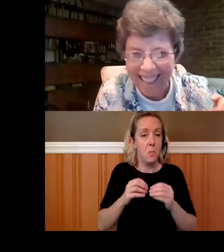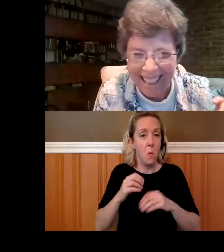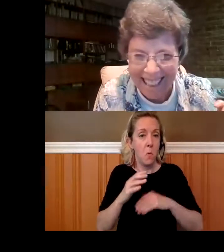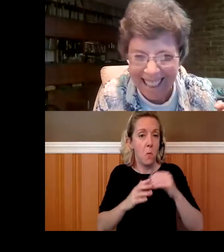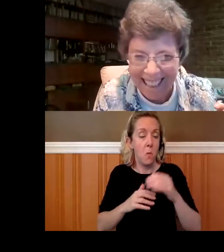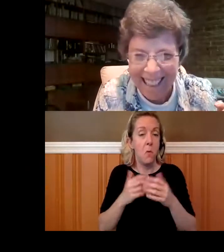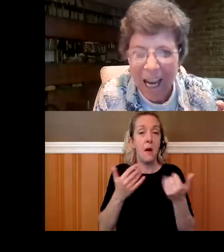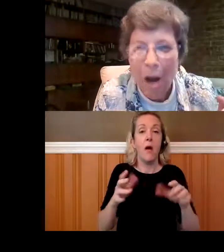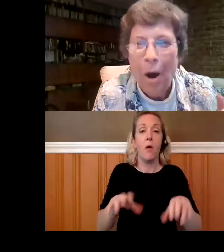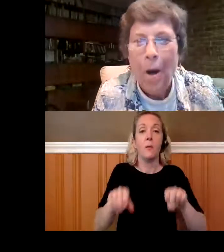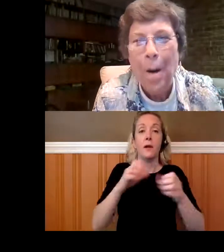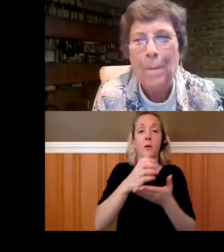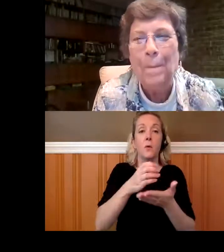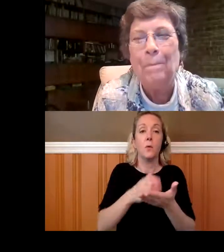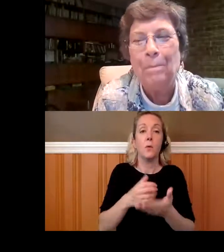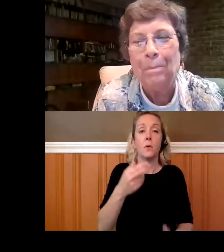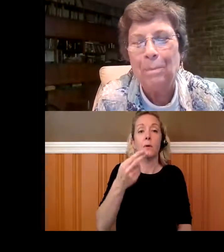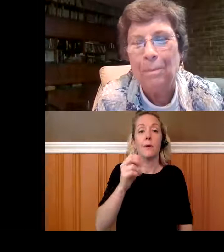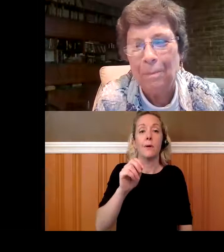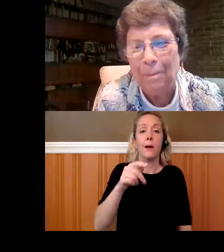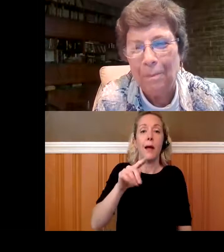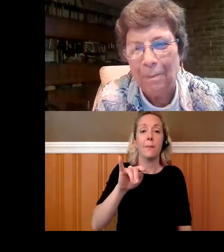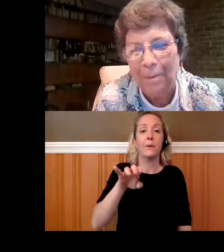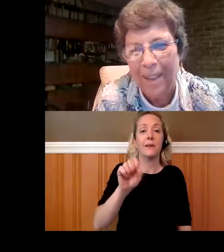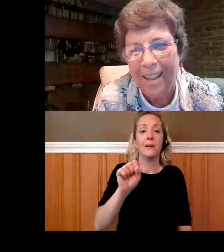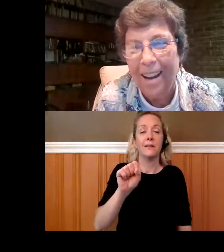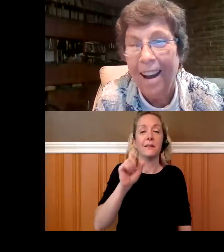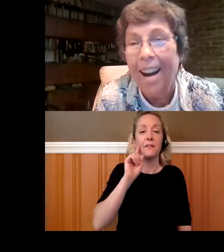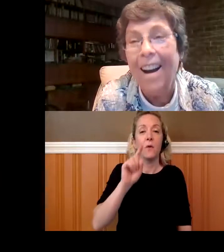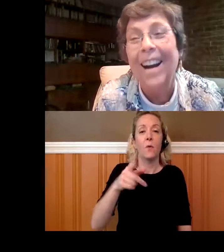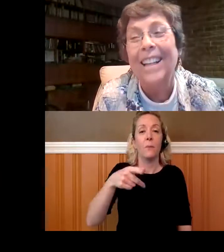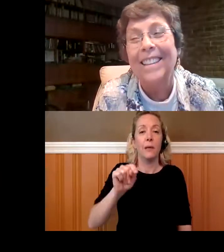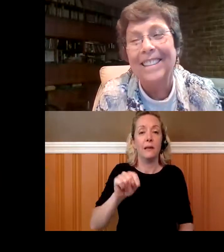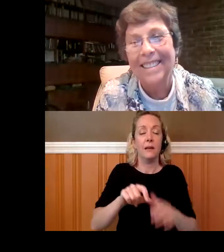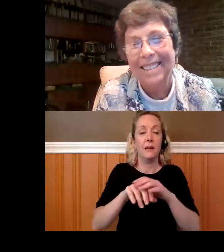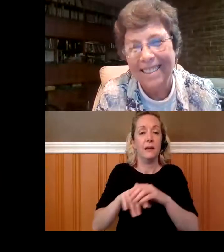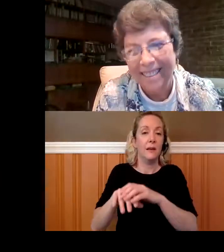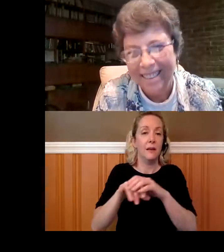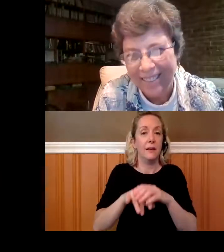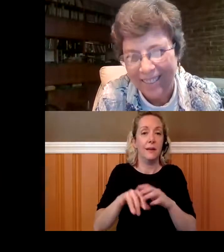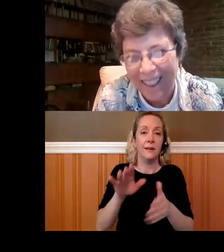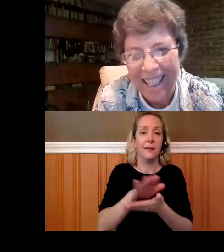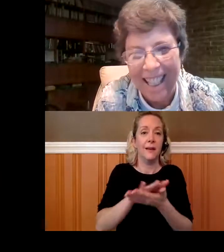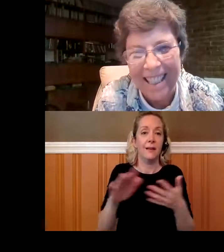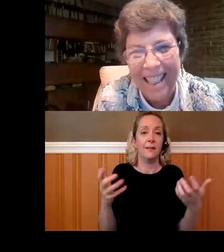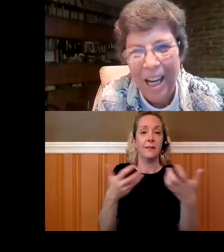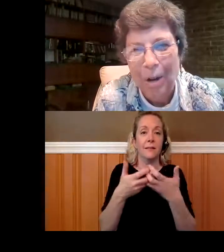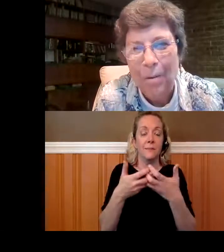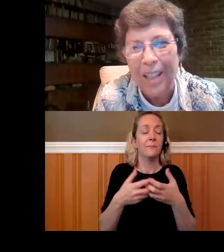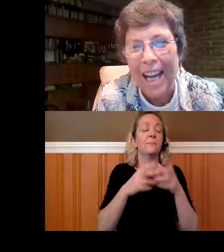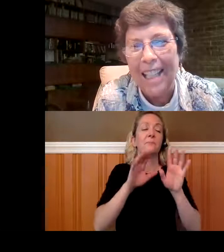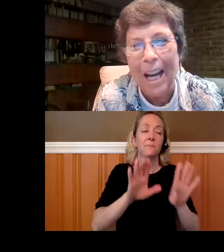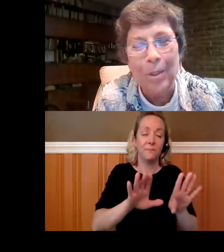haptics class through Helen Keller, so we should go nicely with that. Very nice. Well, guys, I am sorry to disappoint